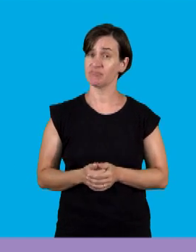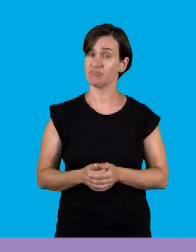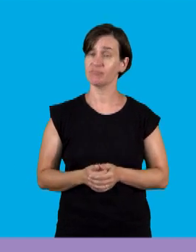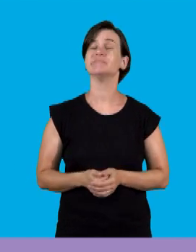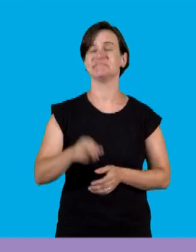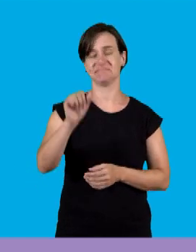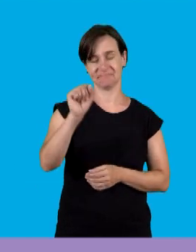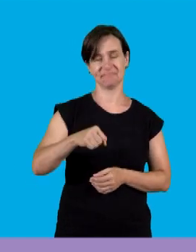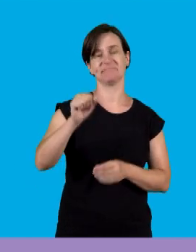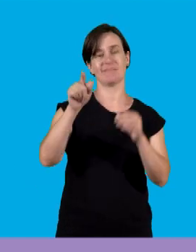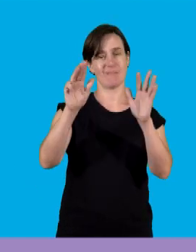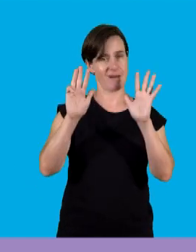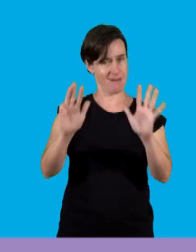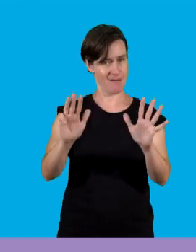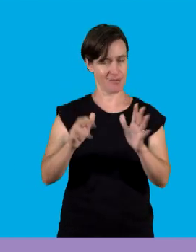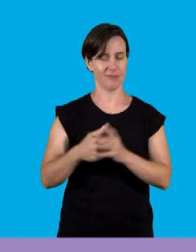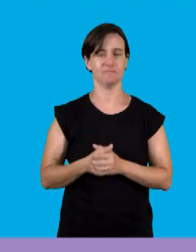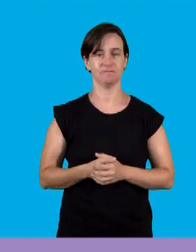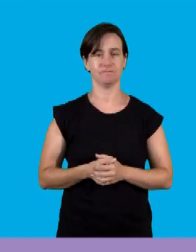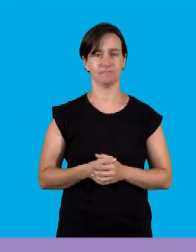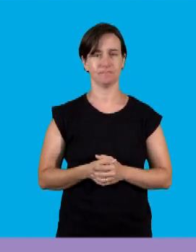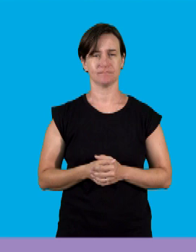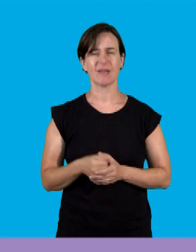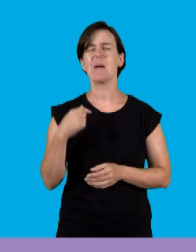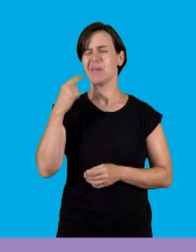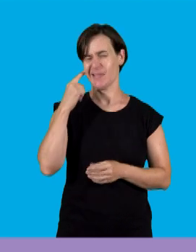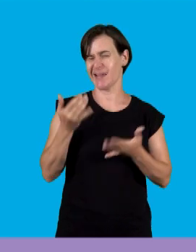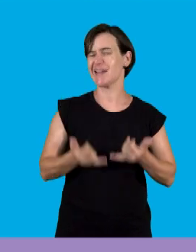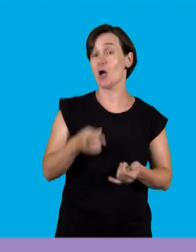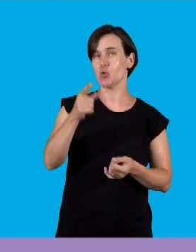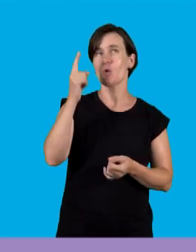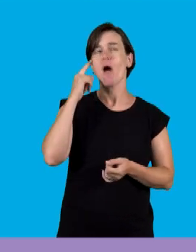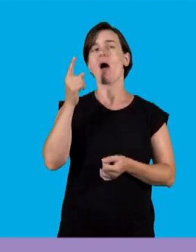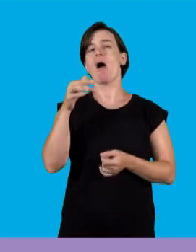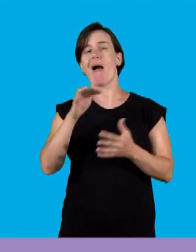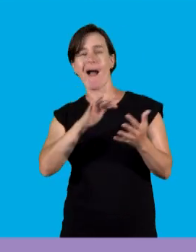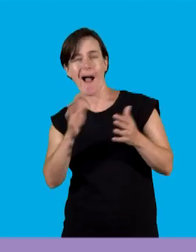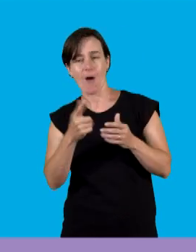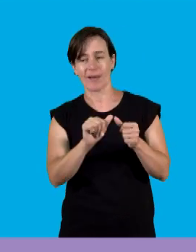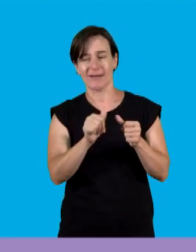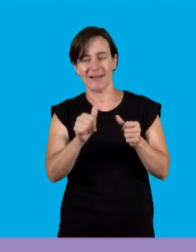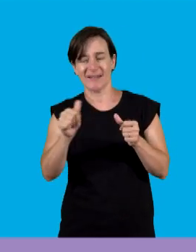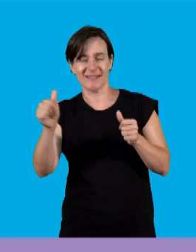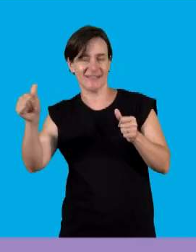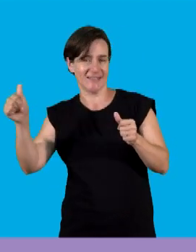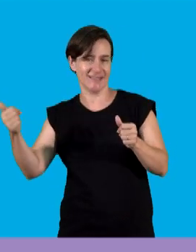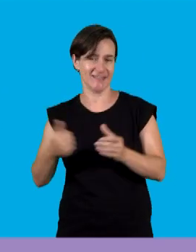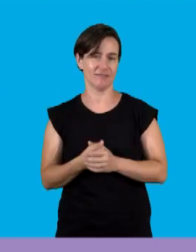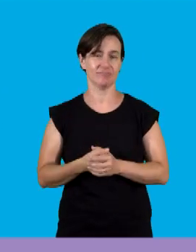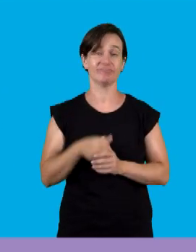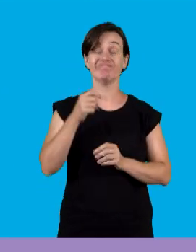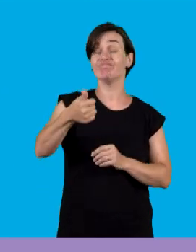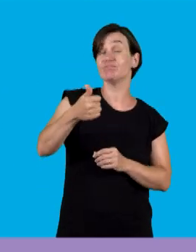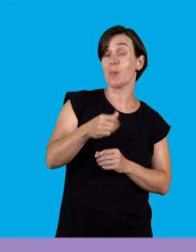figure? Yes, it is going to be 9 triangles. I am sure that by now you have seen the pattern. How